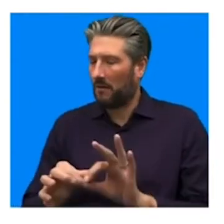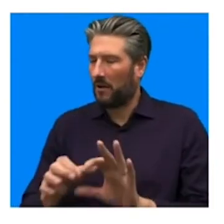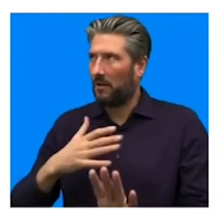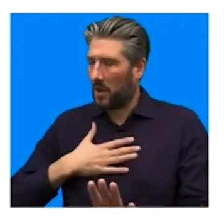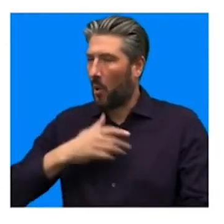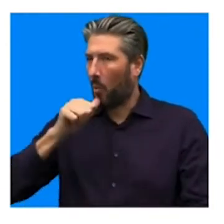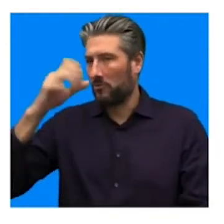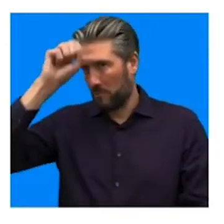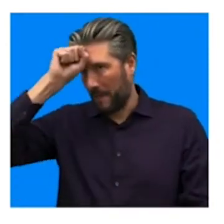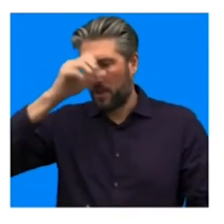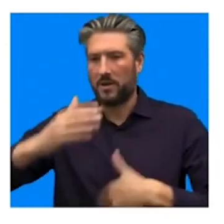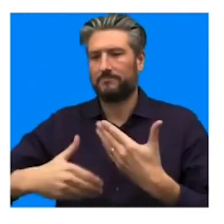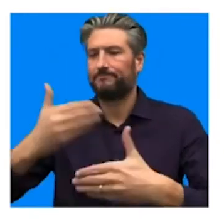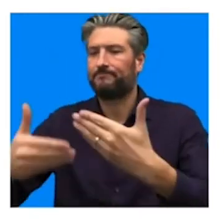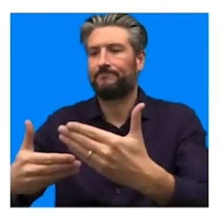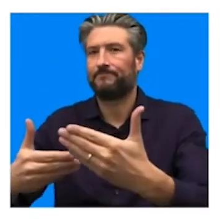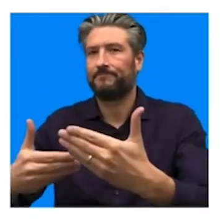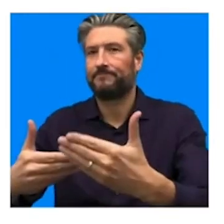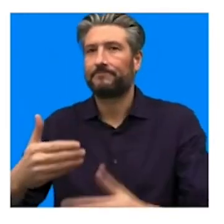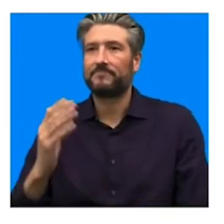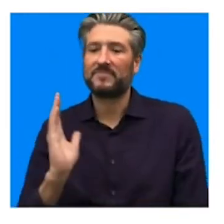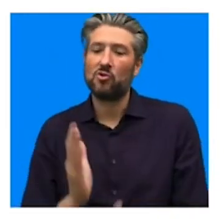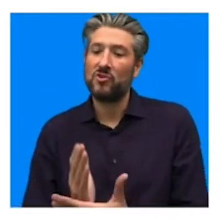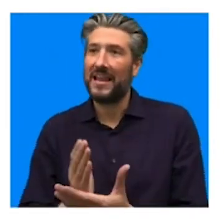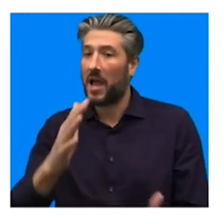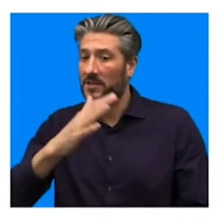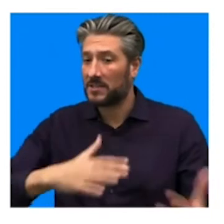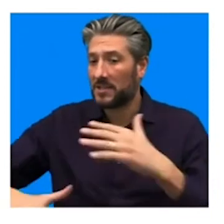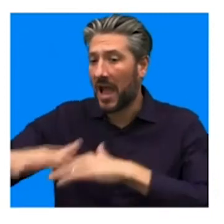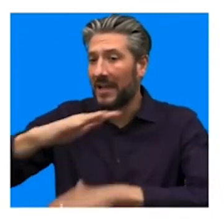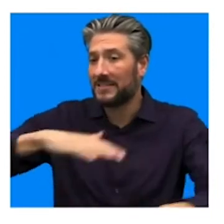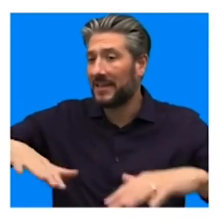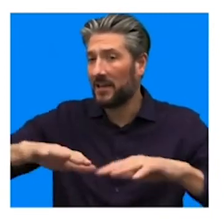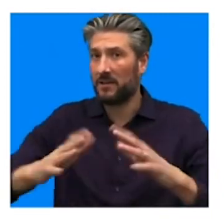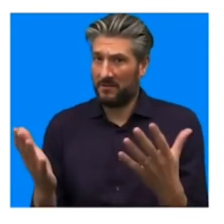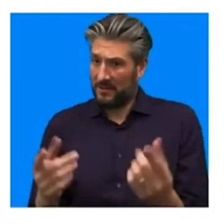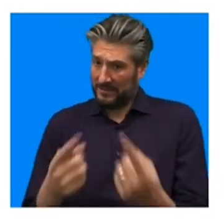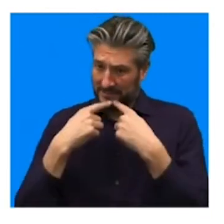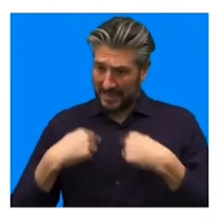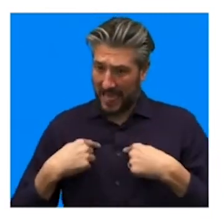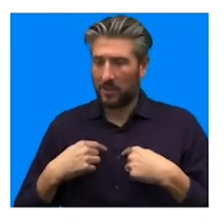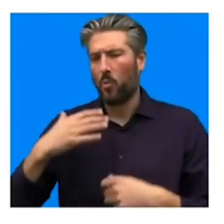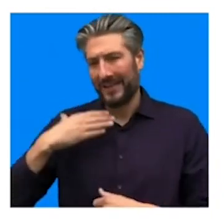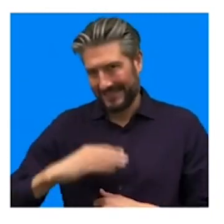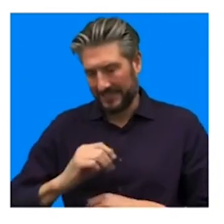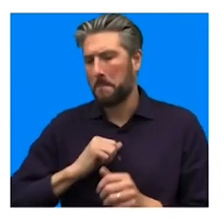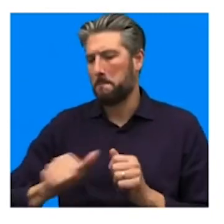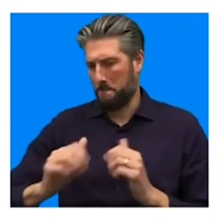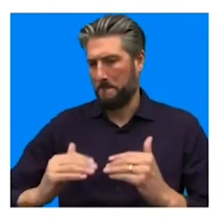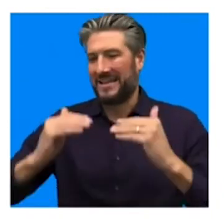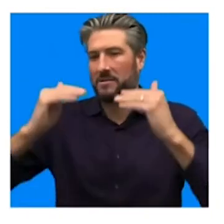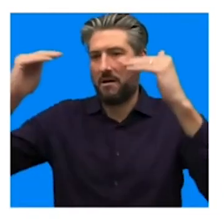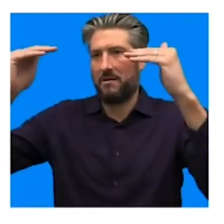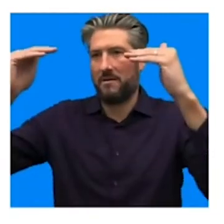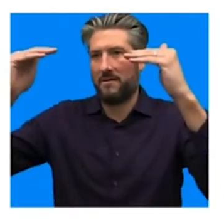Because ultimately society is telling us that it needs us to raise the bar. And it's telling us because we